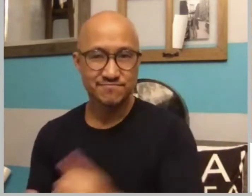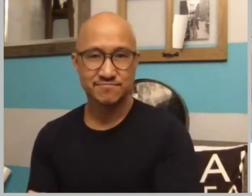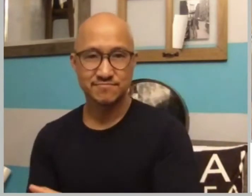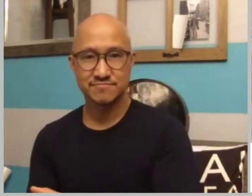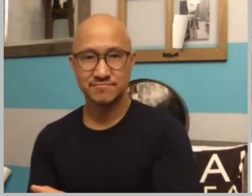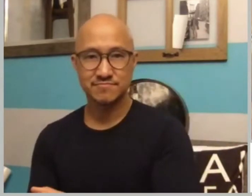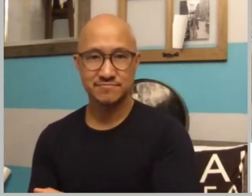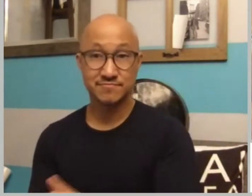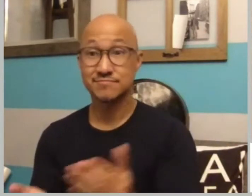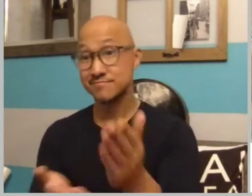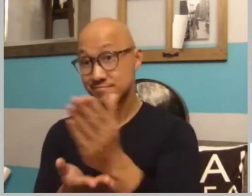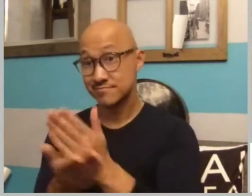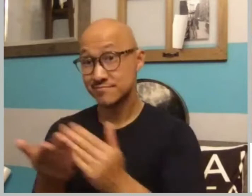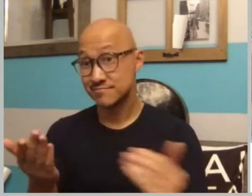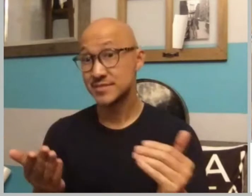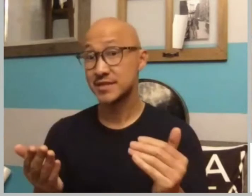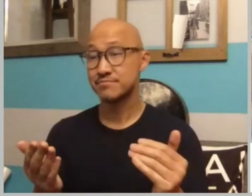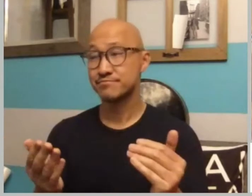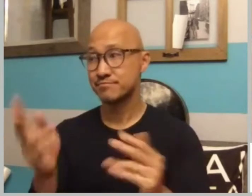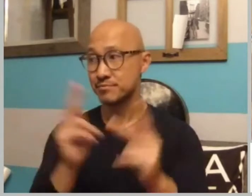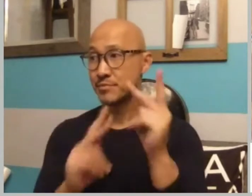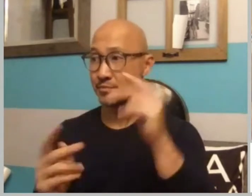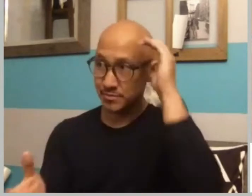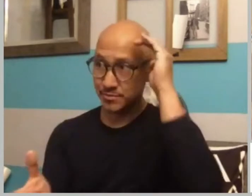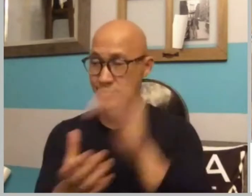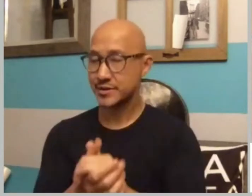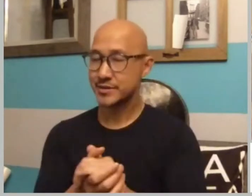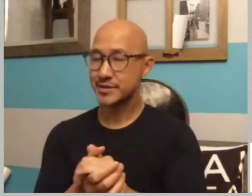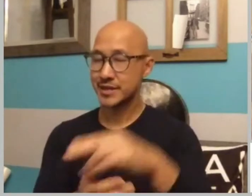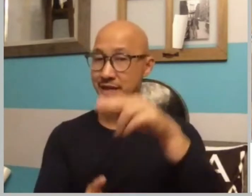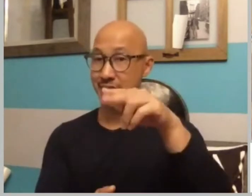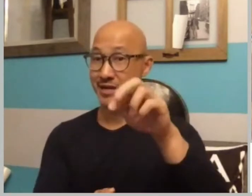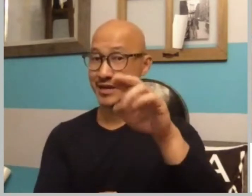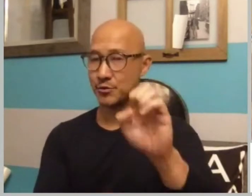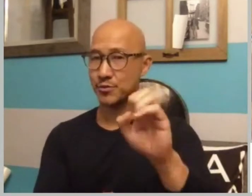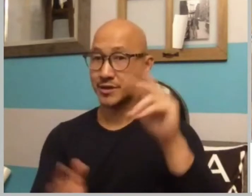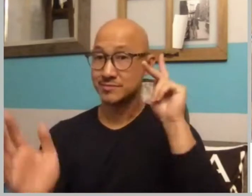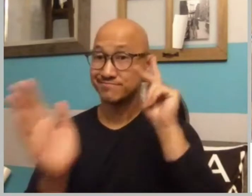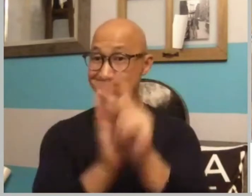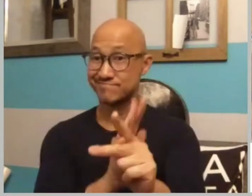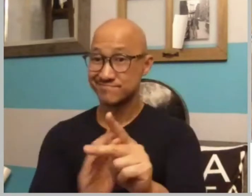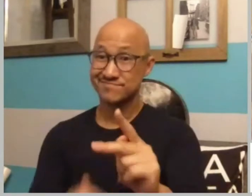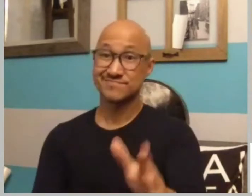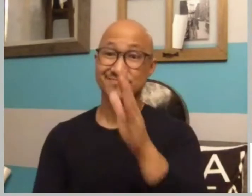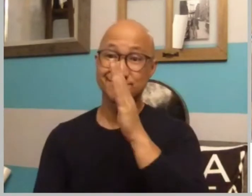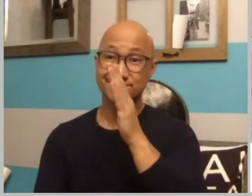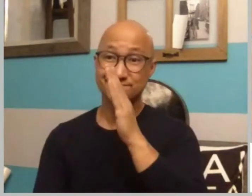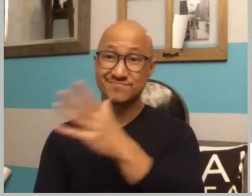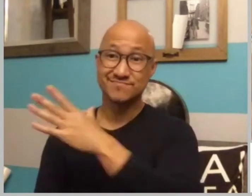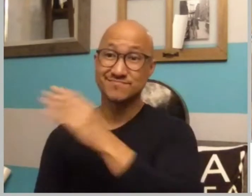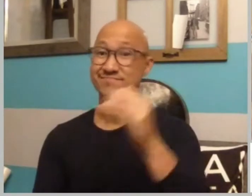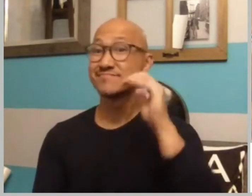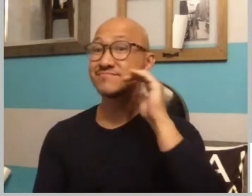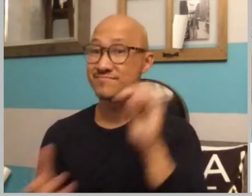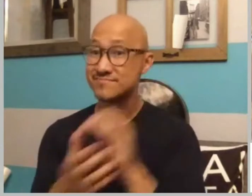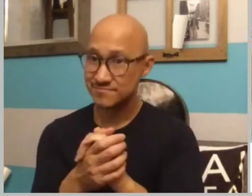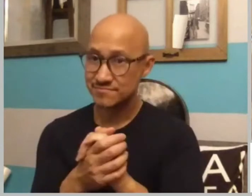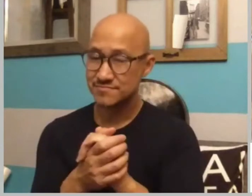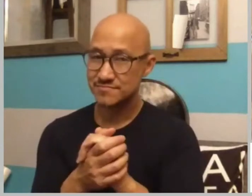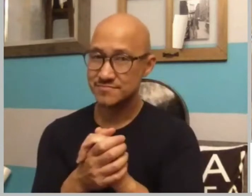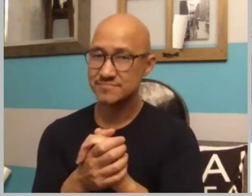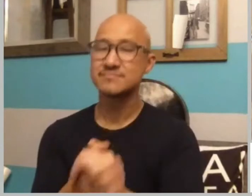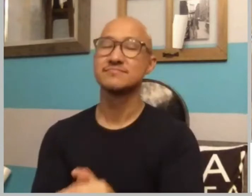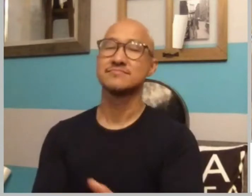murdered and his wife executed, right? And so he was, a politician at the time that,